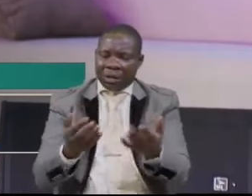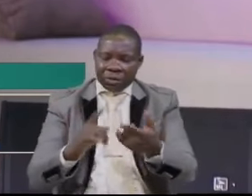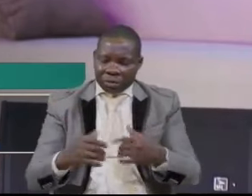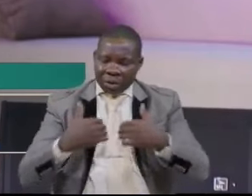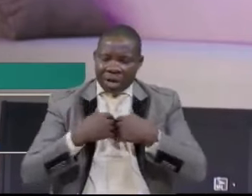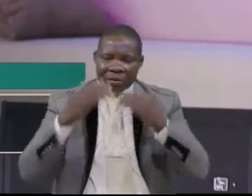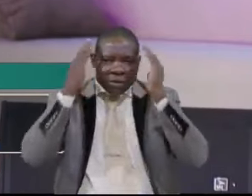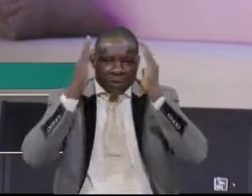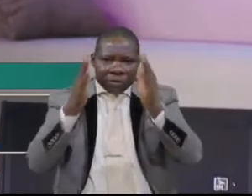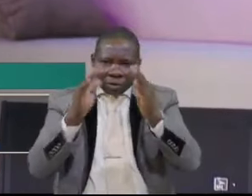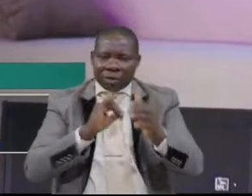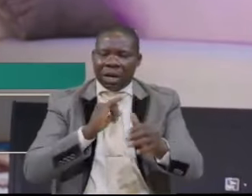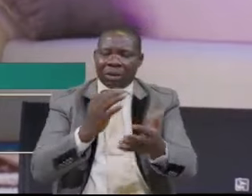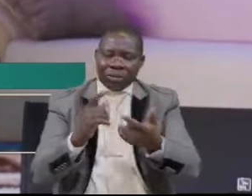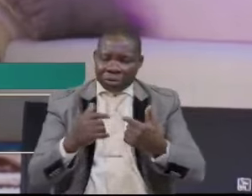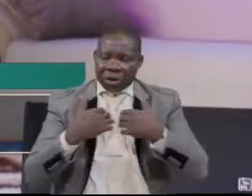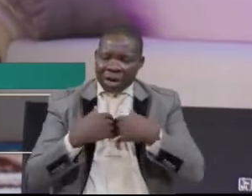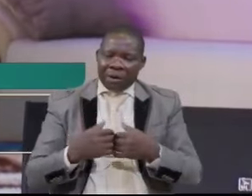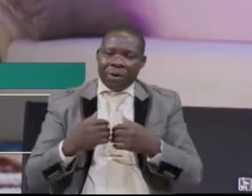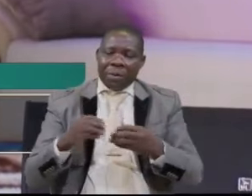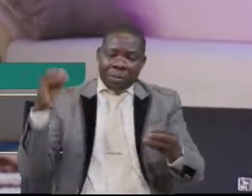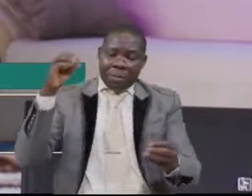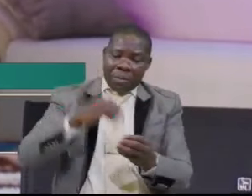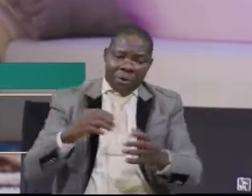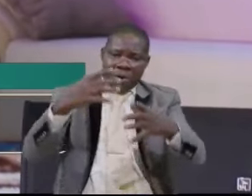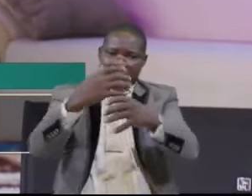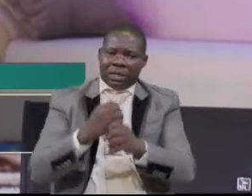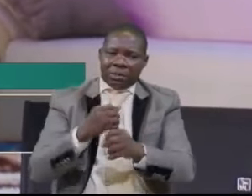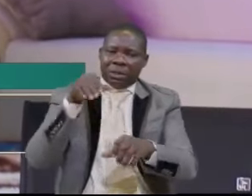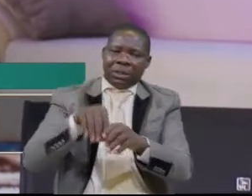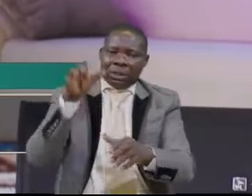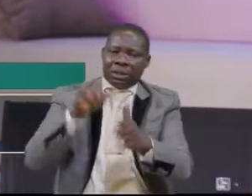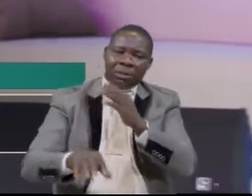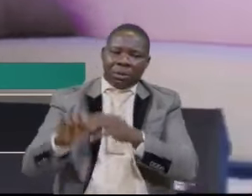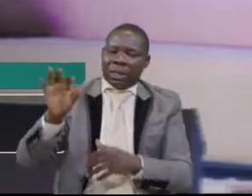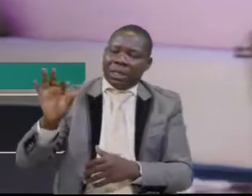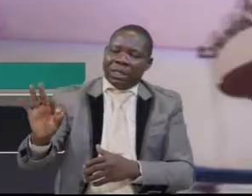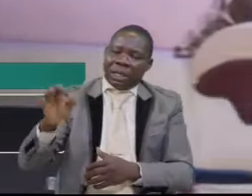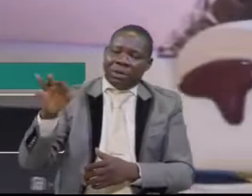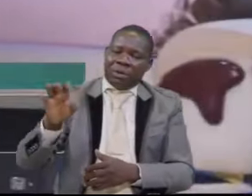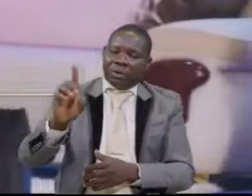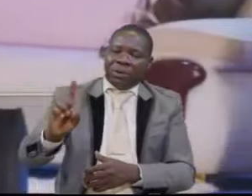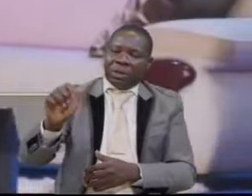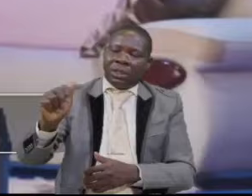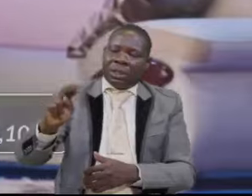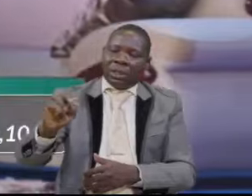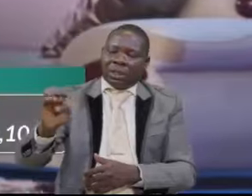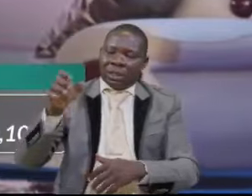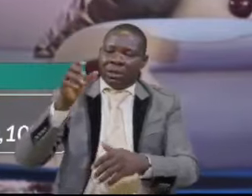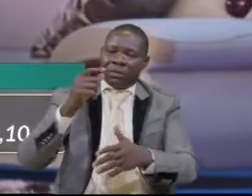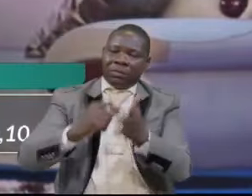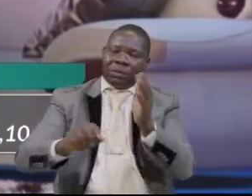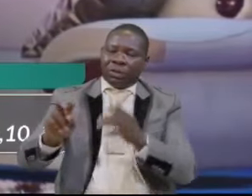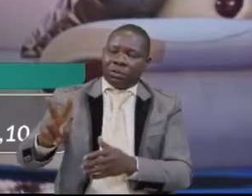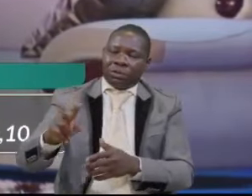further achievement. We're looking at chapter 9 of Daniel, reading from verse 2. In Daniel chapter